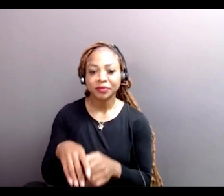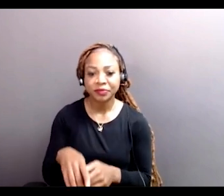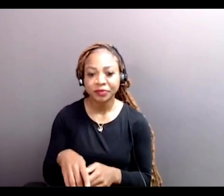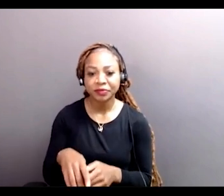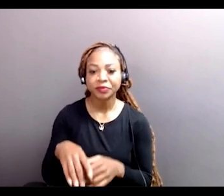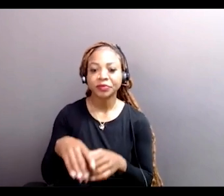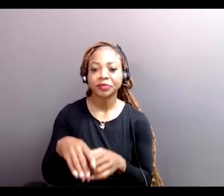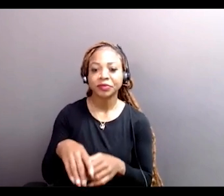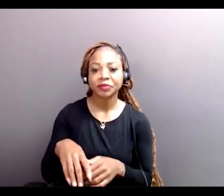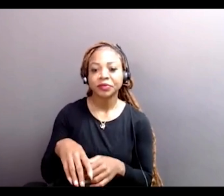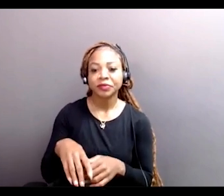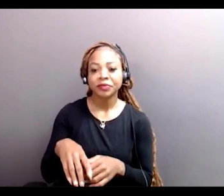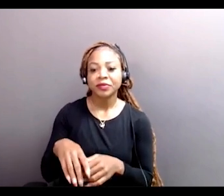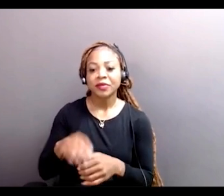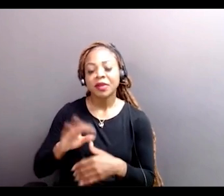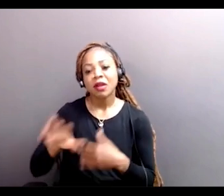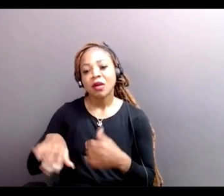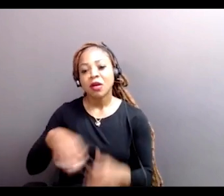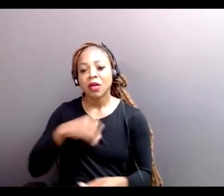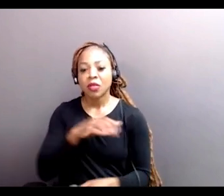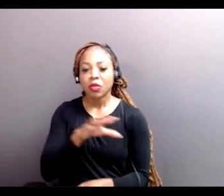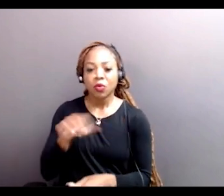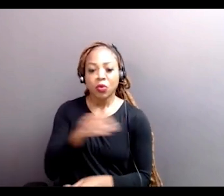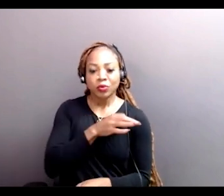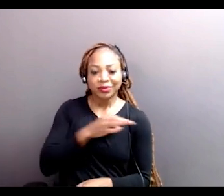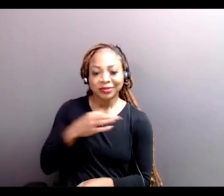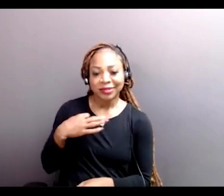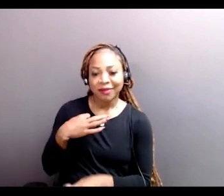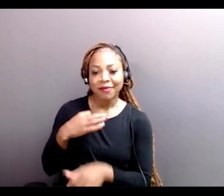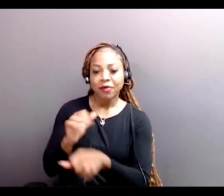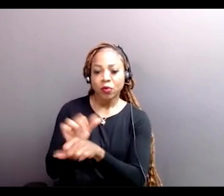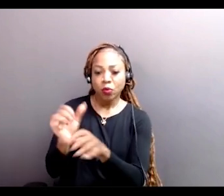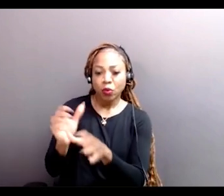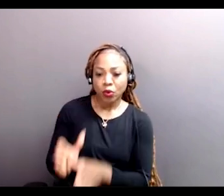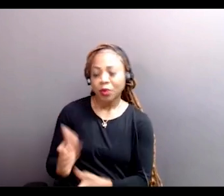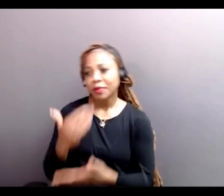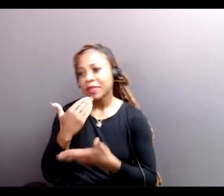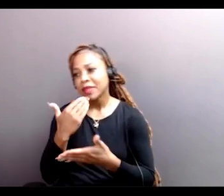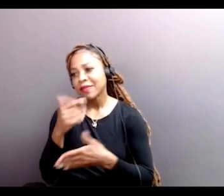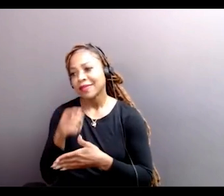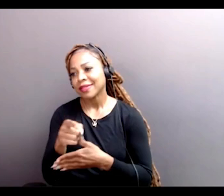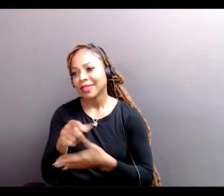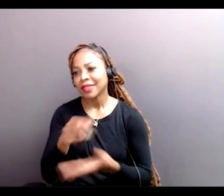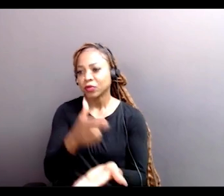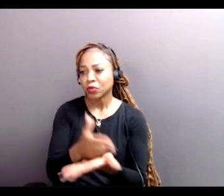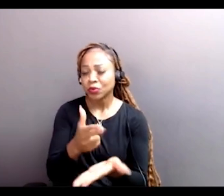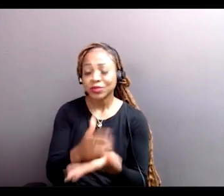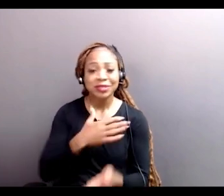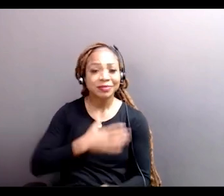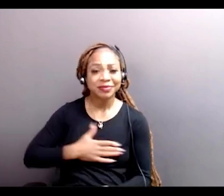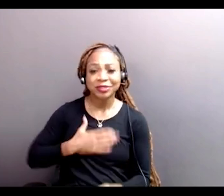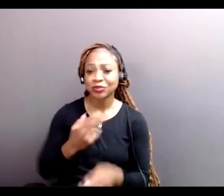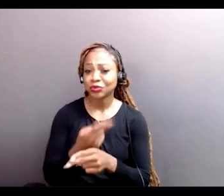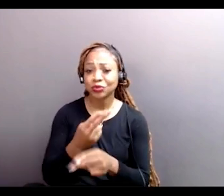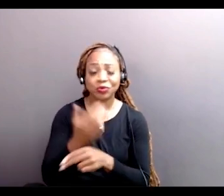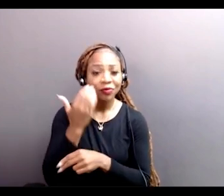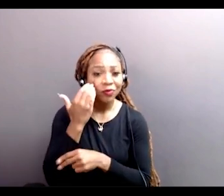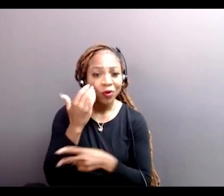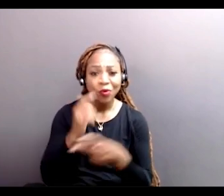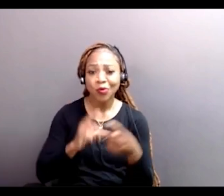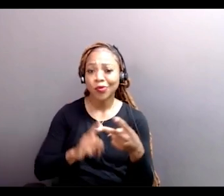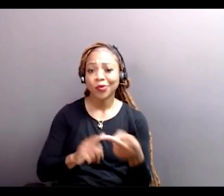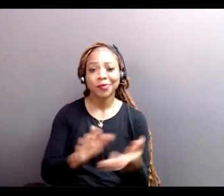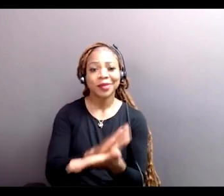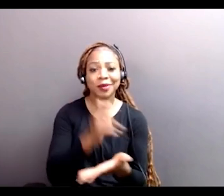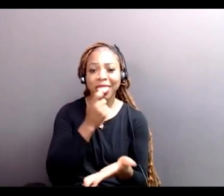for this tool. Please, on your phone, you can be old school, pen and paper, pencil